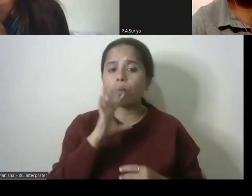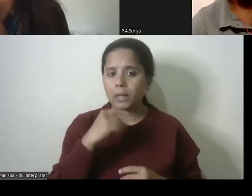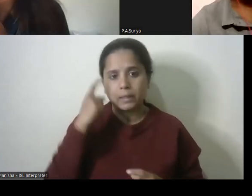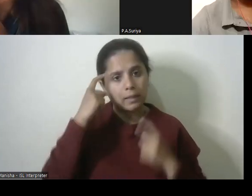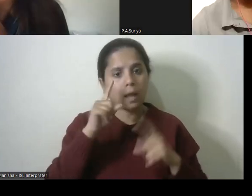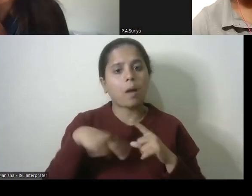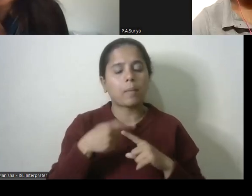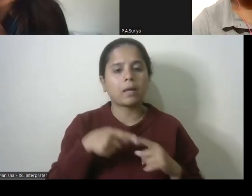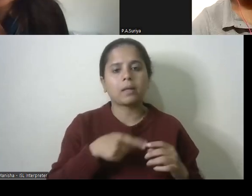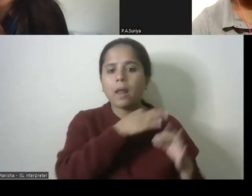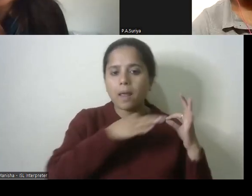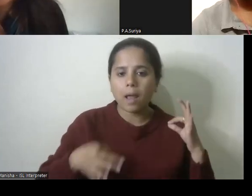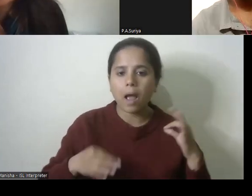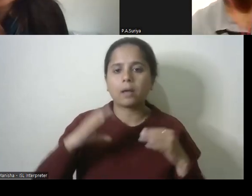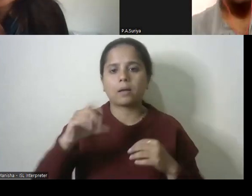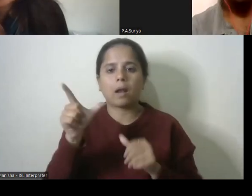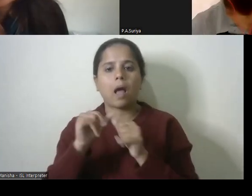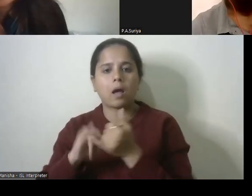about caste and class together.